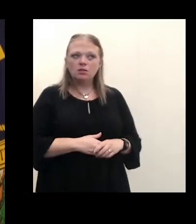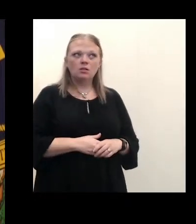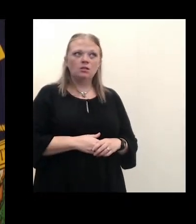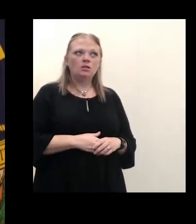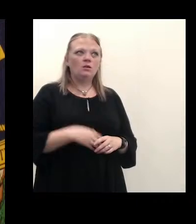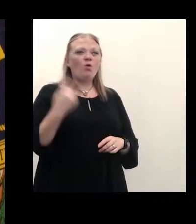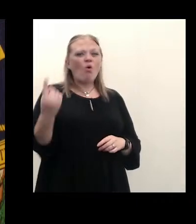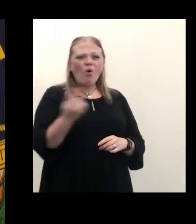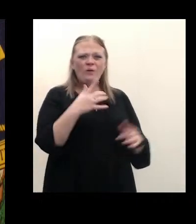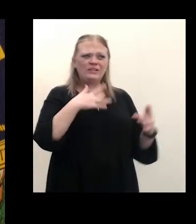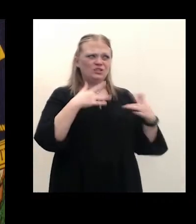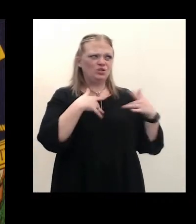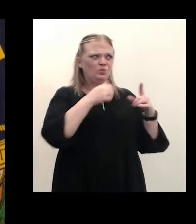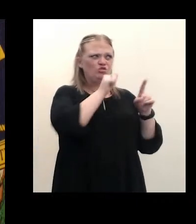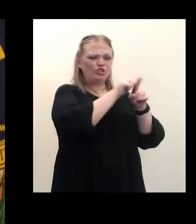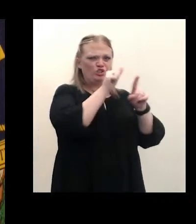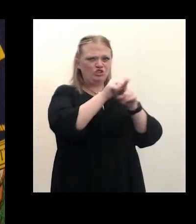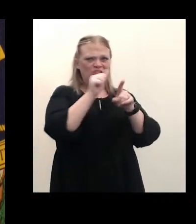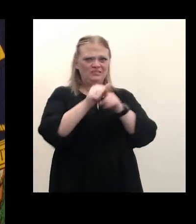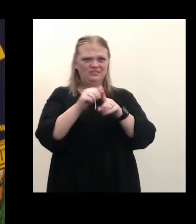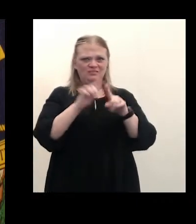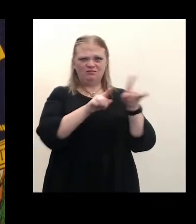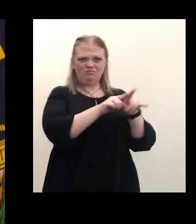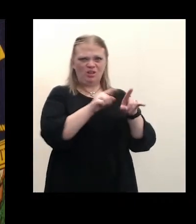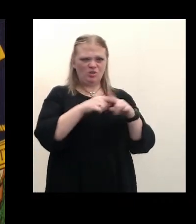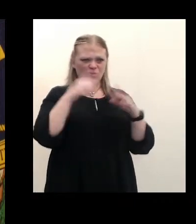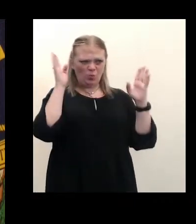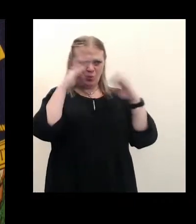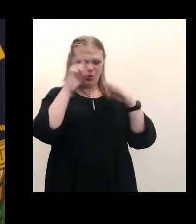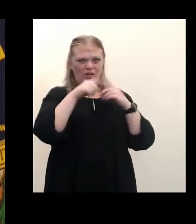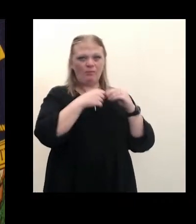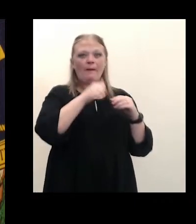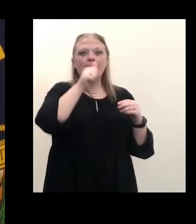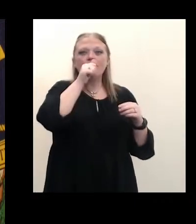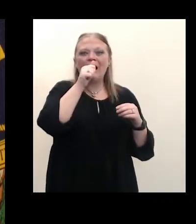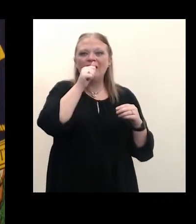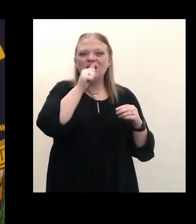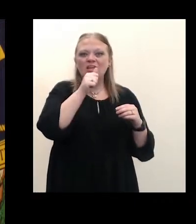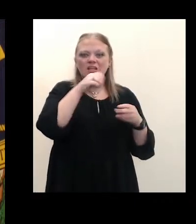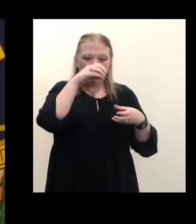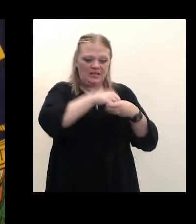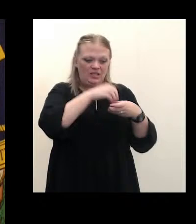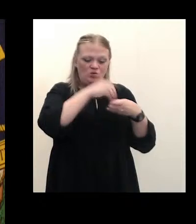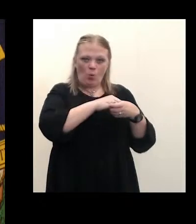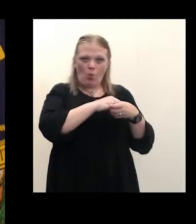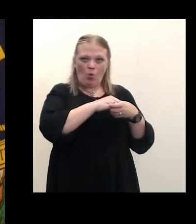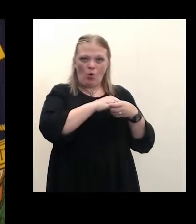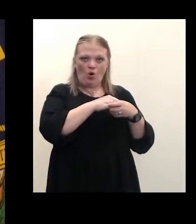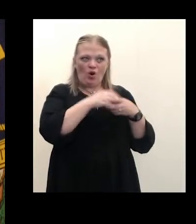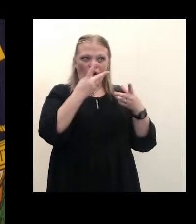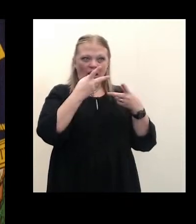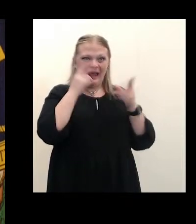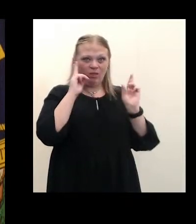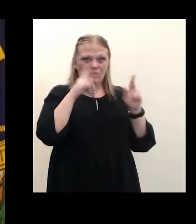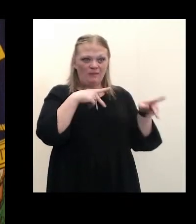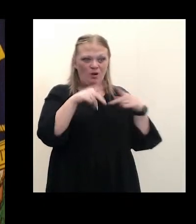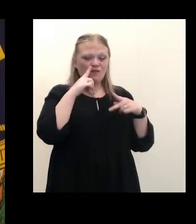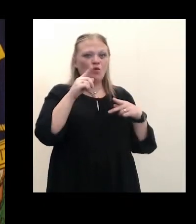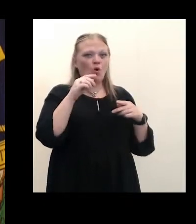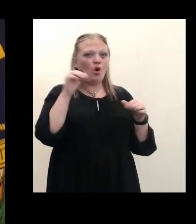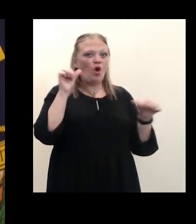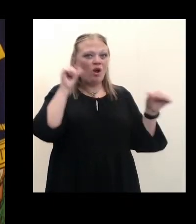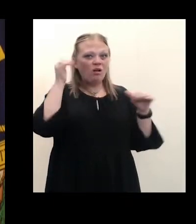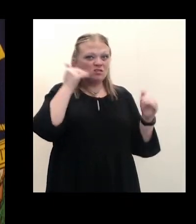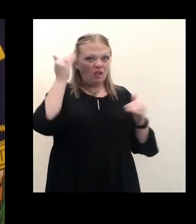concerned with trick-or-treating, but I'm also worried about the private indoor Halloween parties for adults. We started to see a lot